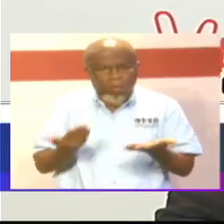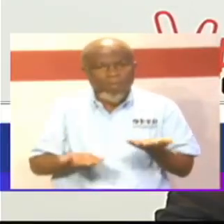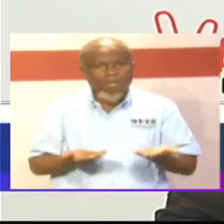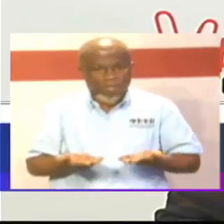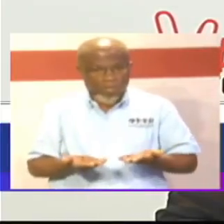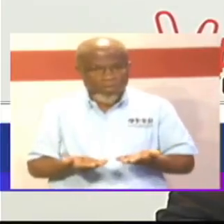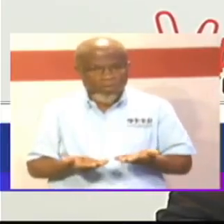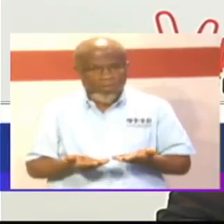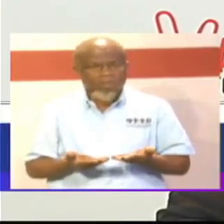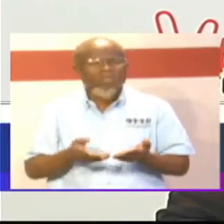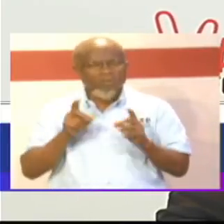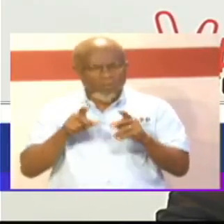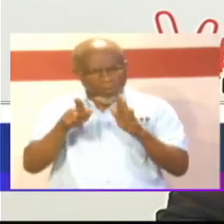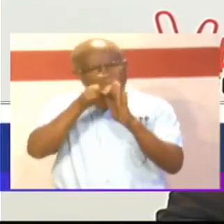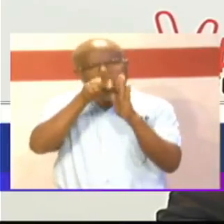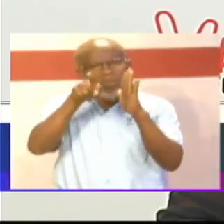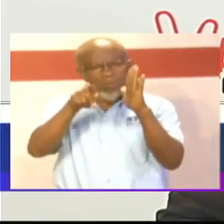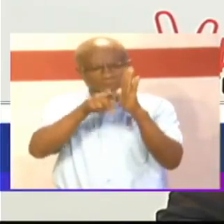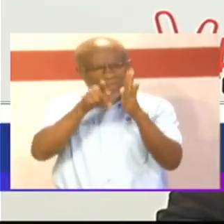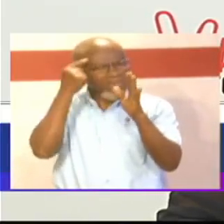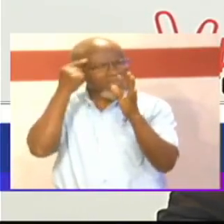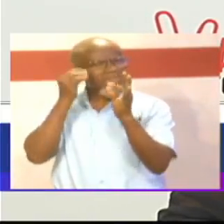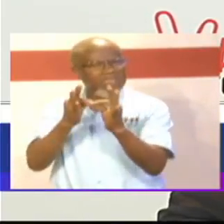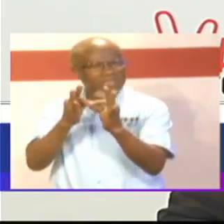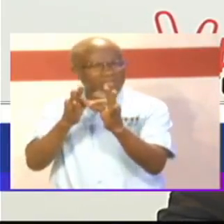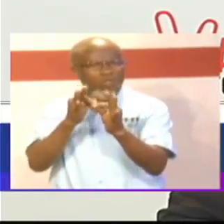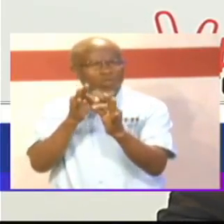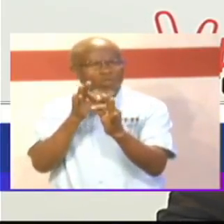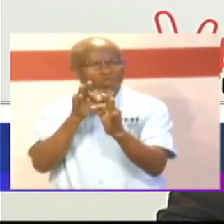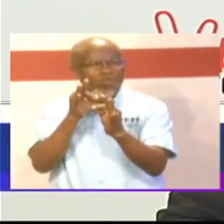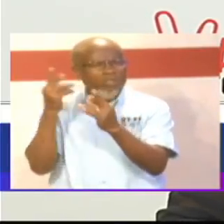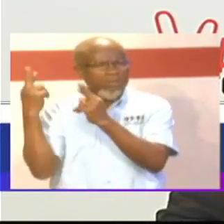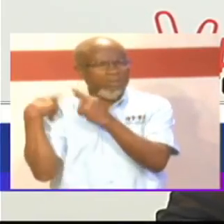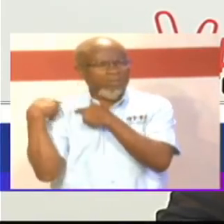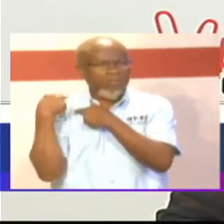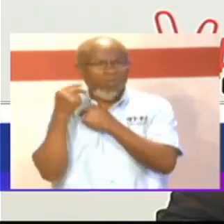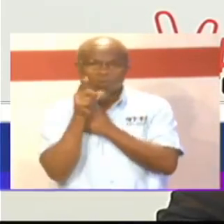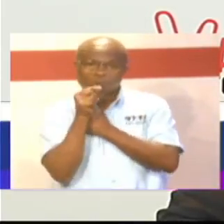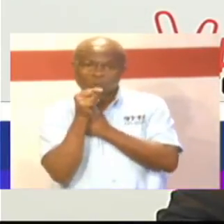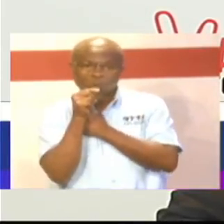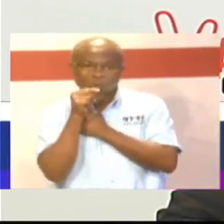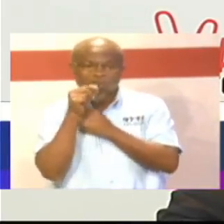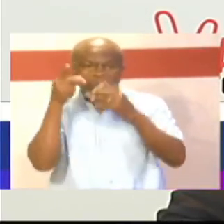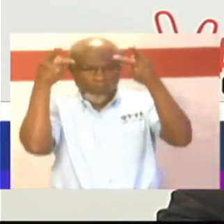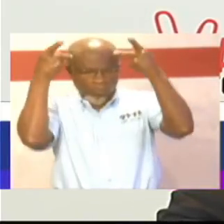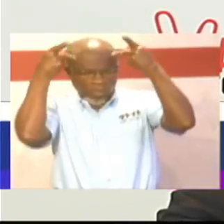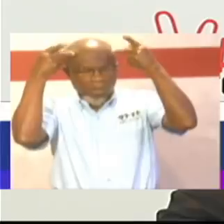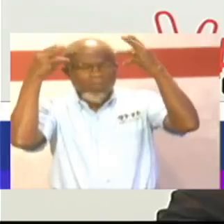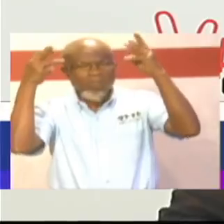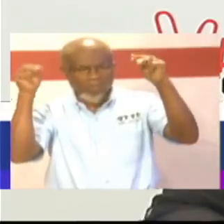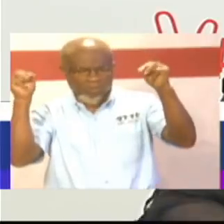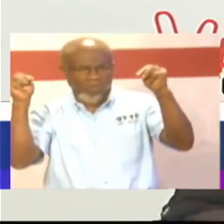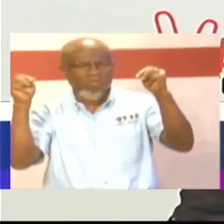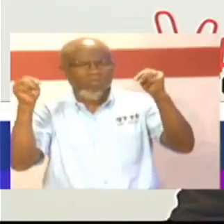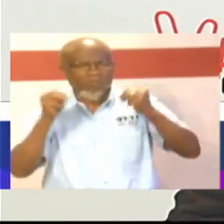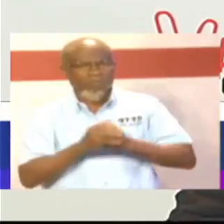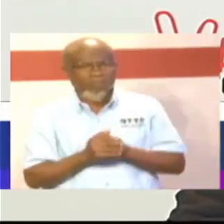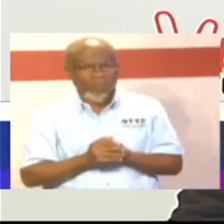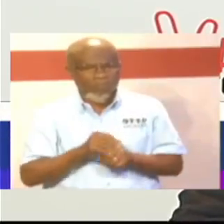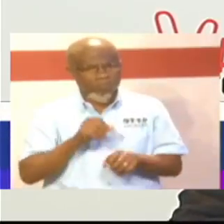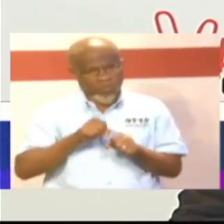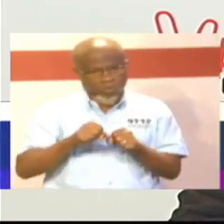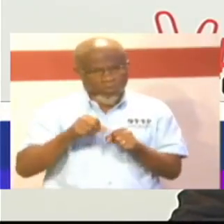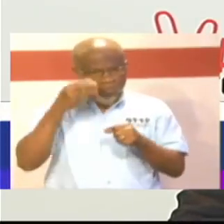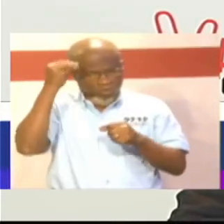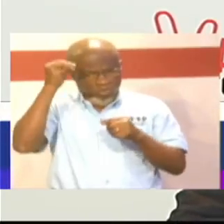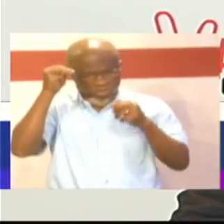is a policy decision that needs to be made by the Honorable Prime Minister. So the Ministry of Health will just provide the